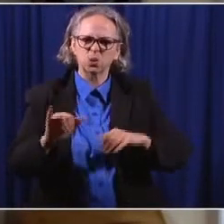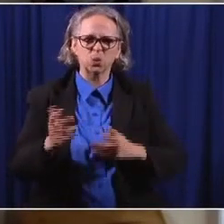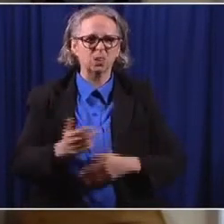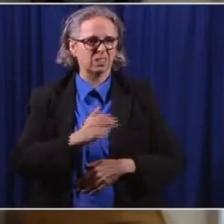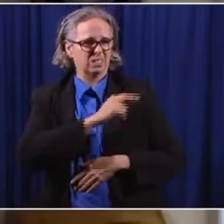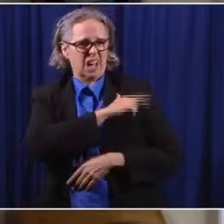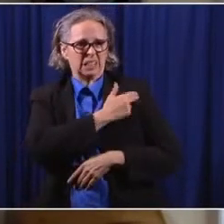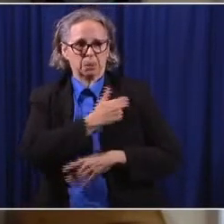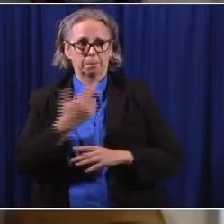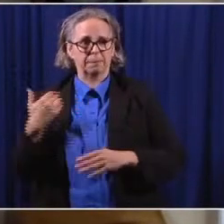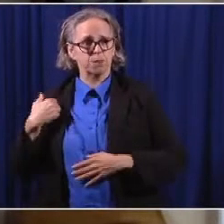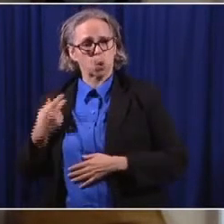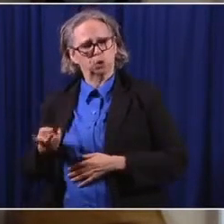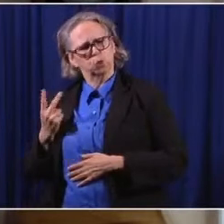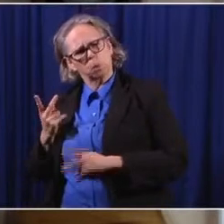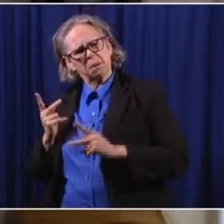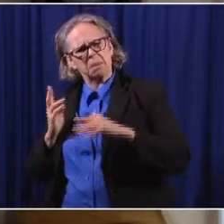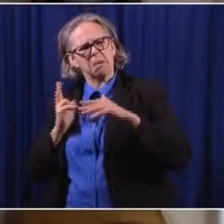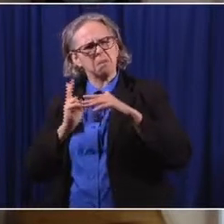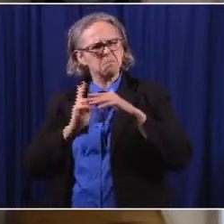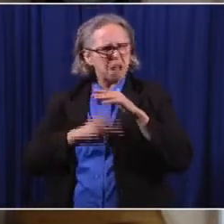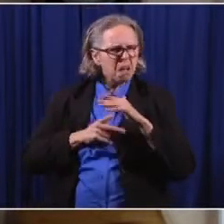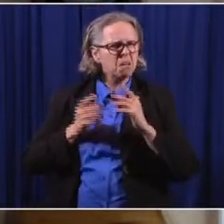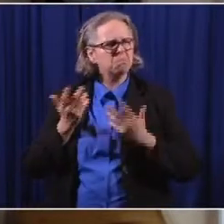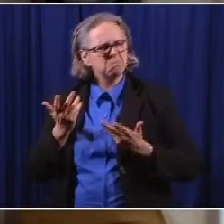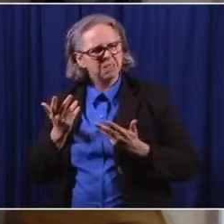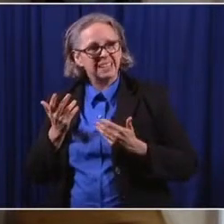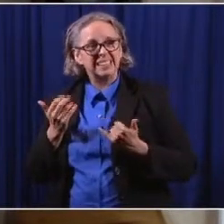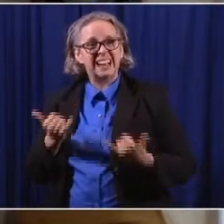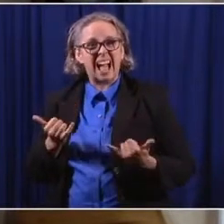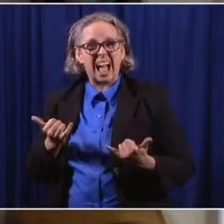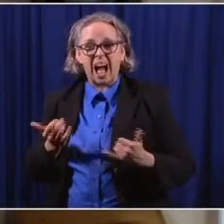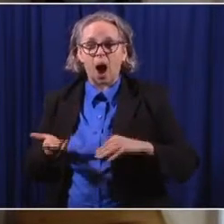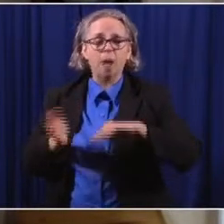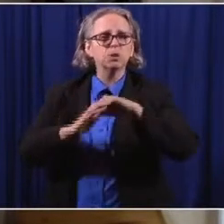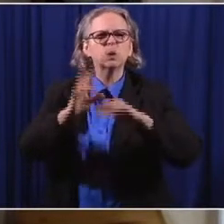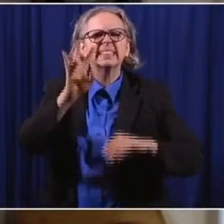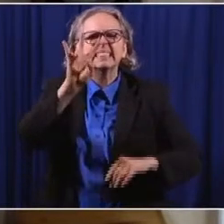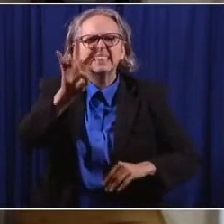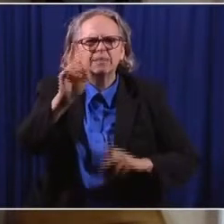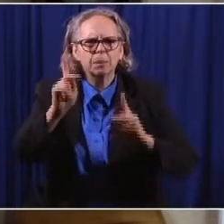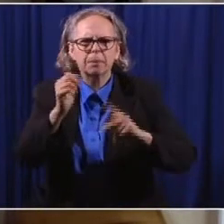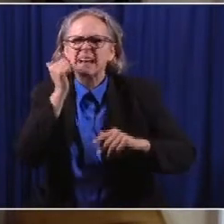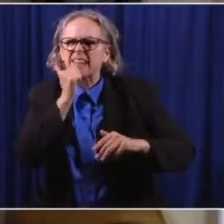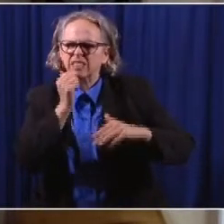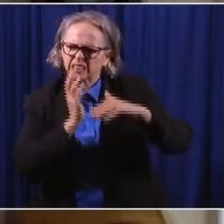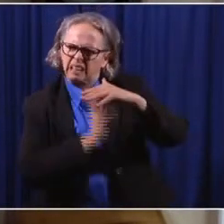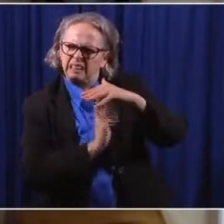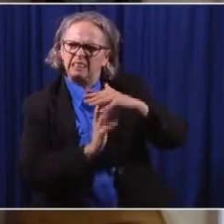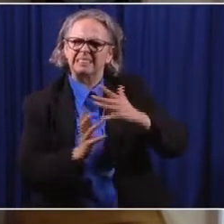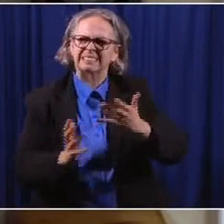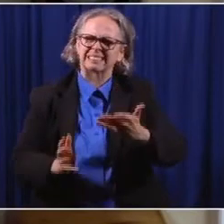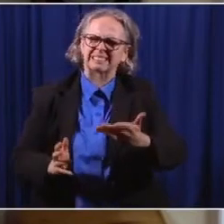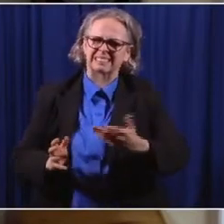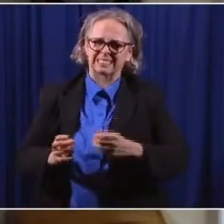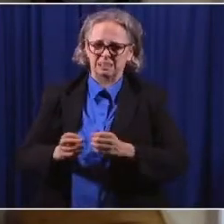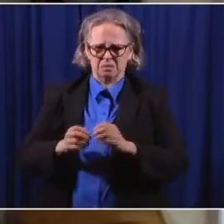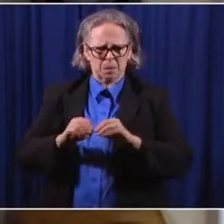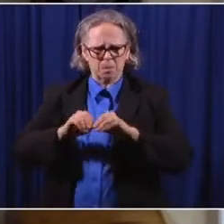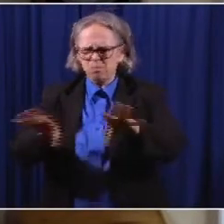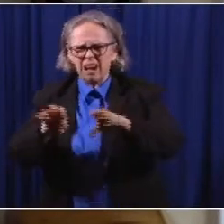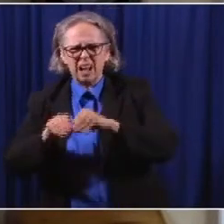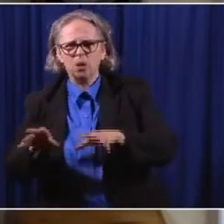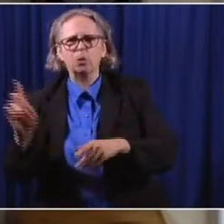admissions on August 22nd to 7 on August 29th. Outbreaks have been associated with workplaces and a